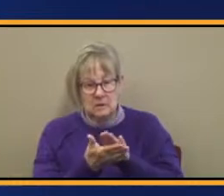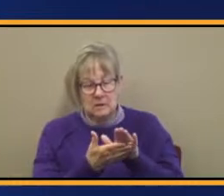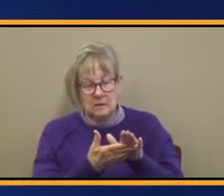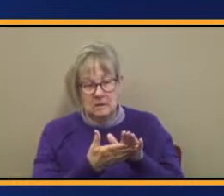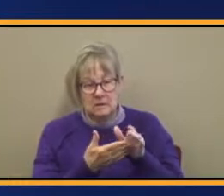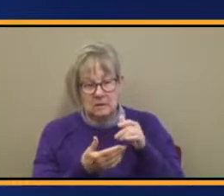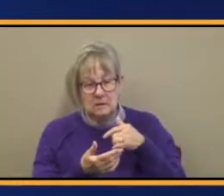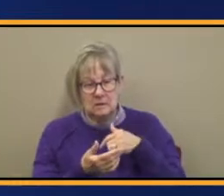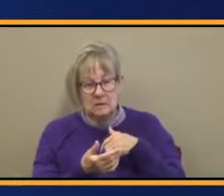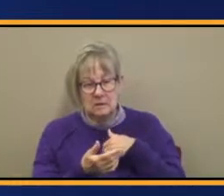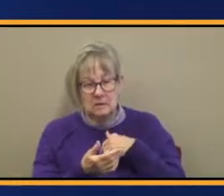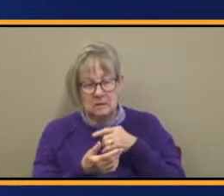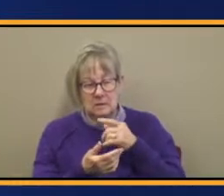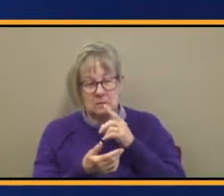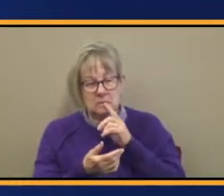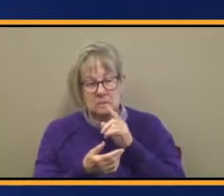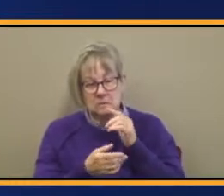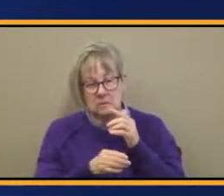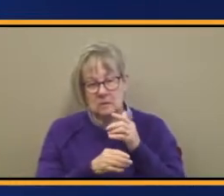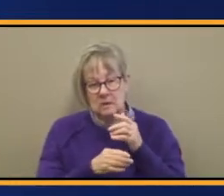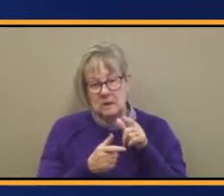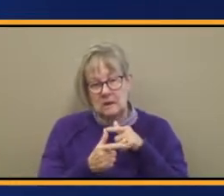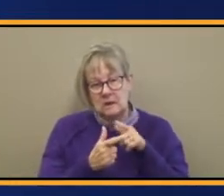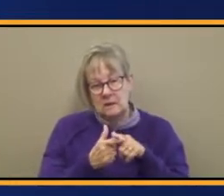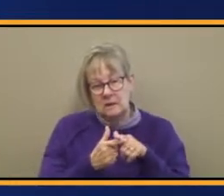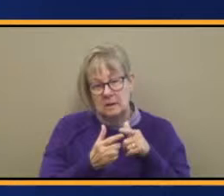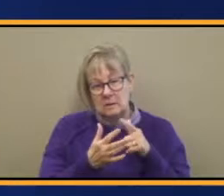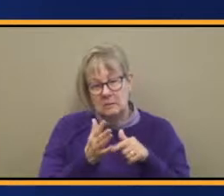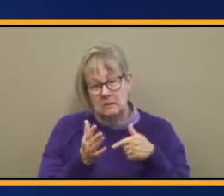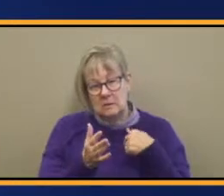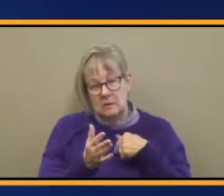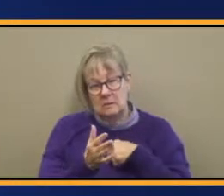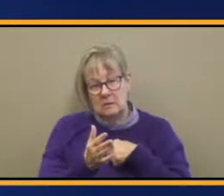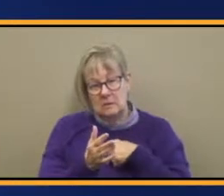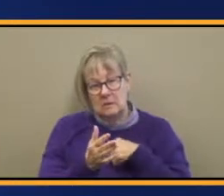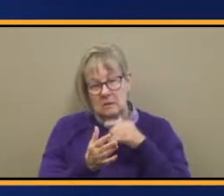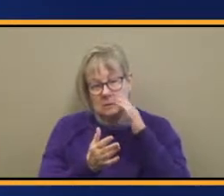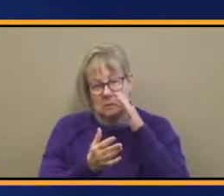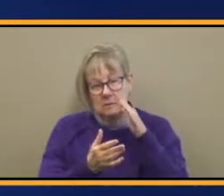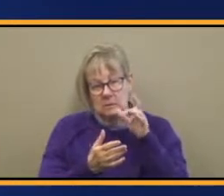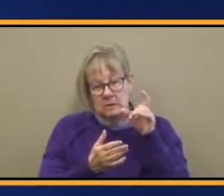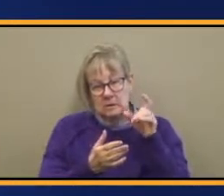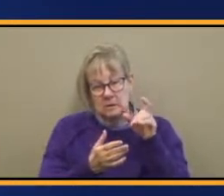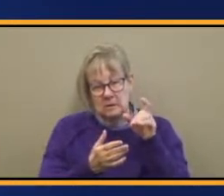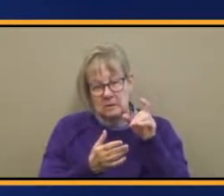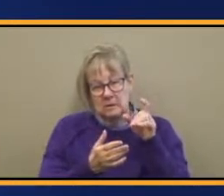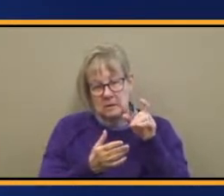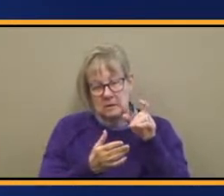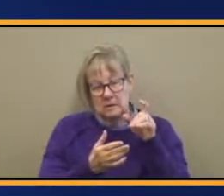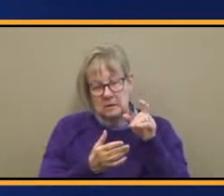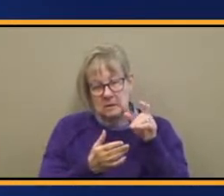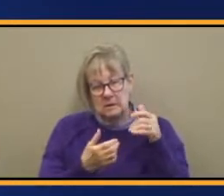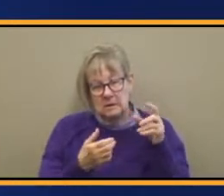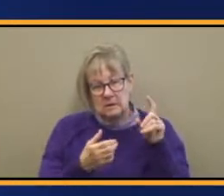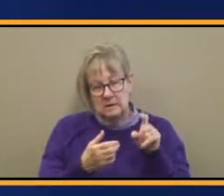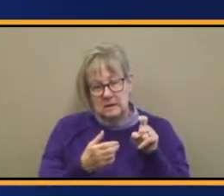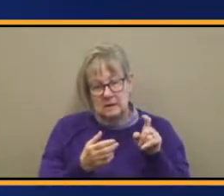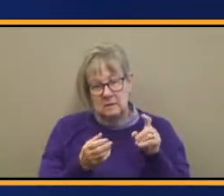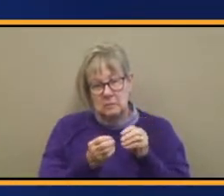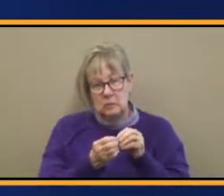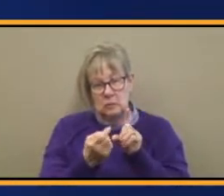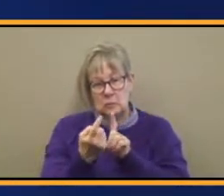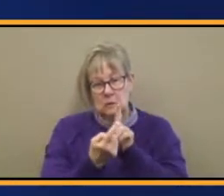we're going to get budget books and stuff like that. And then when we're going into the meetings, just having more that one-on-one time,